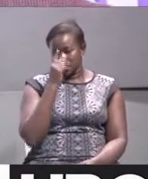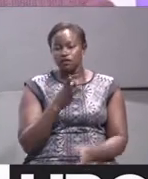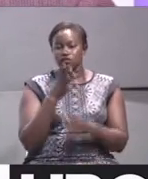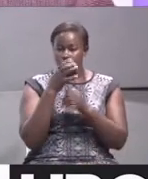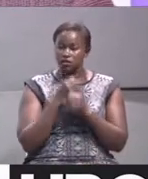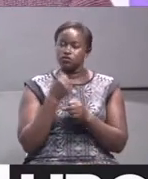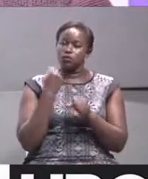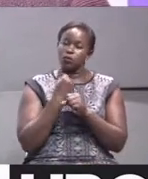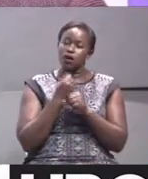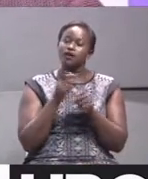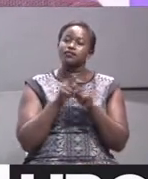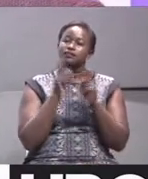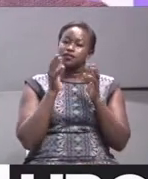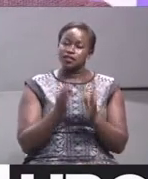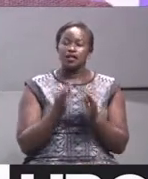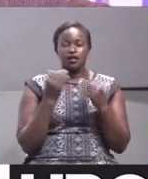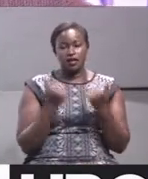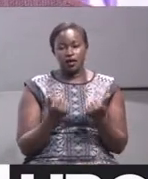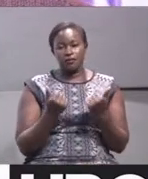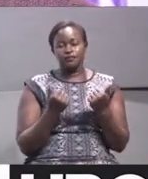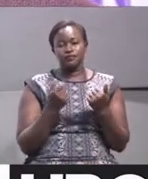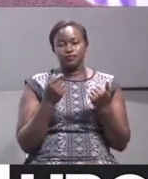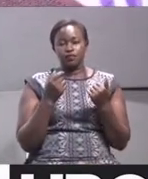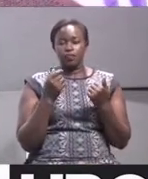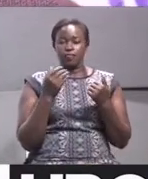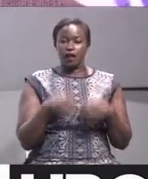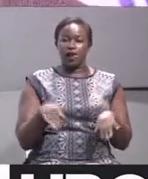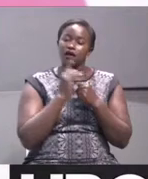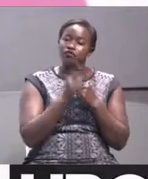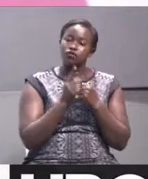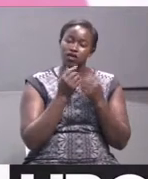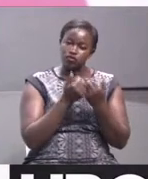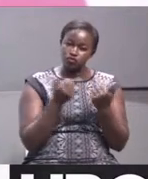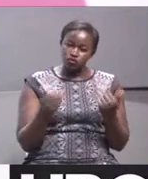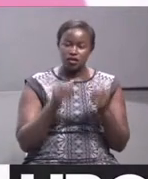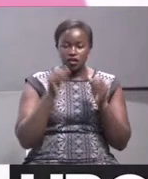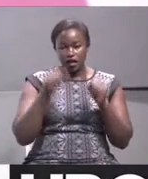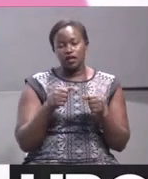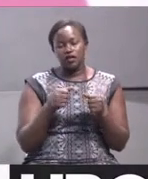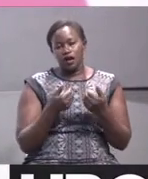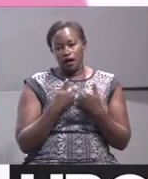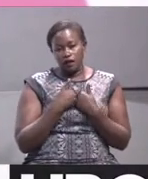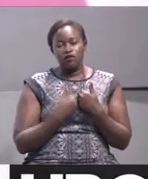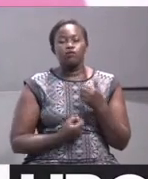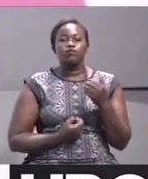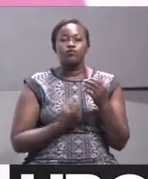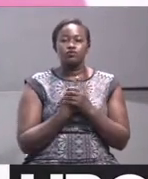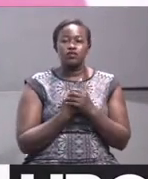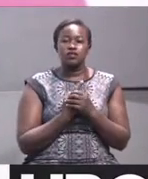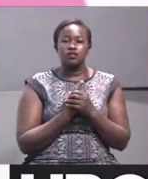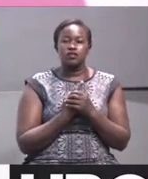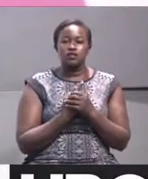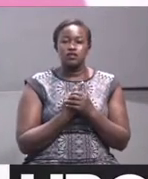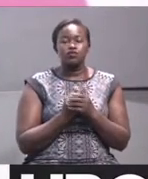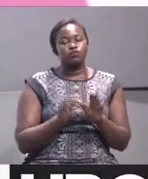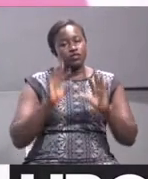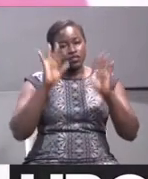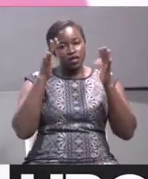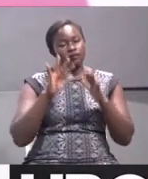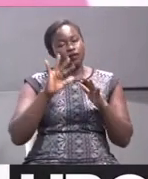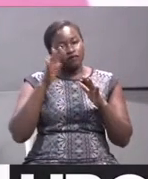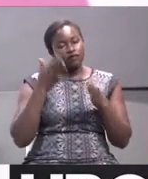thing. So in this, we agreed to partner. Have a chance to see their fifth birthday. Many of these